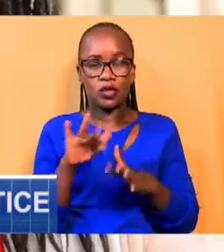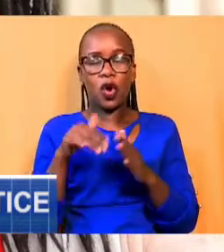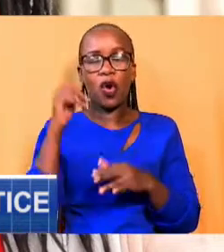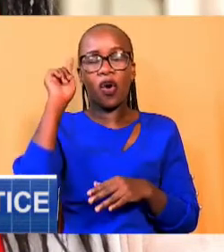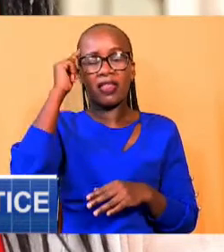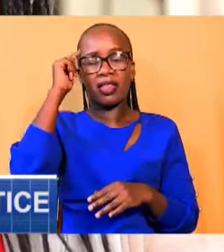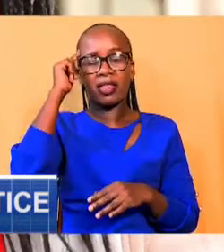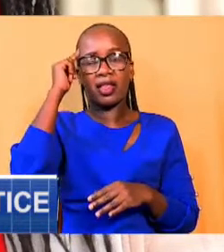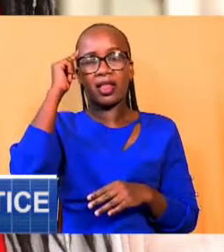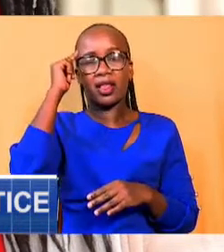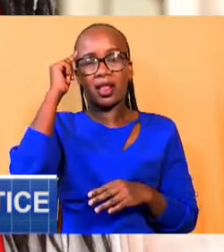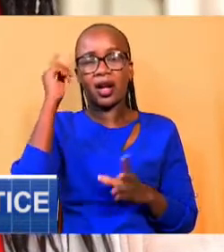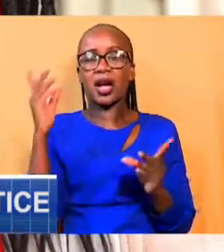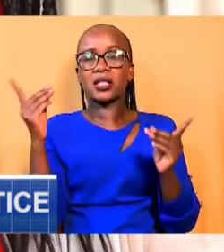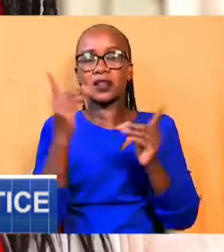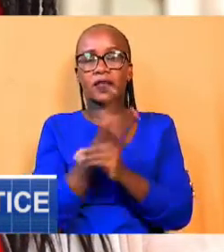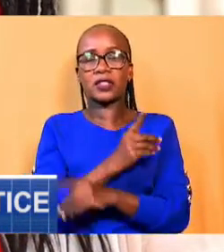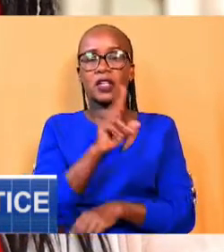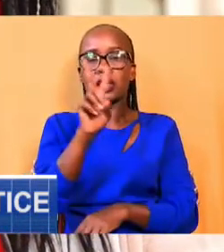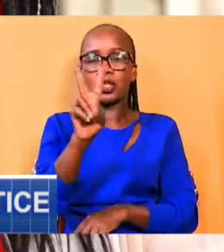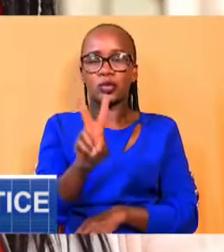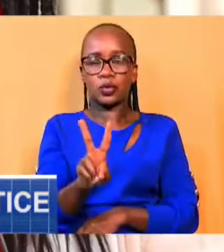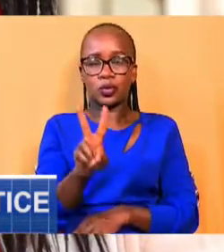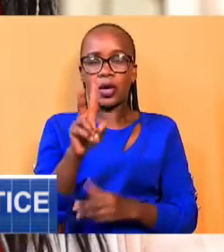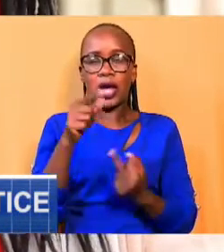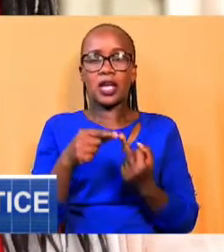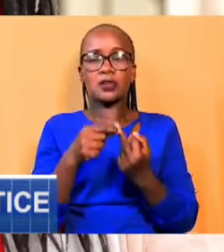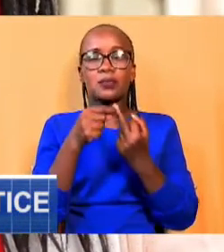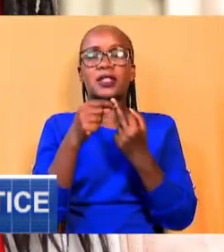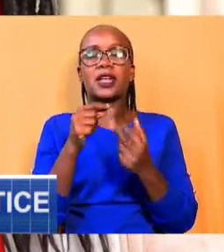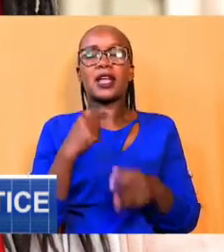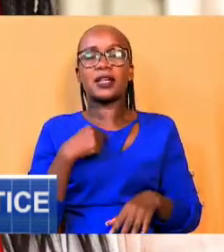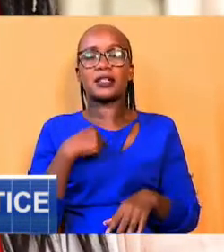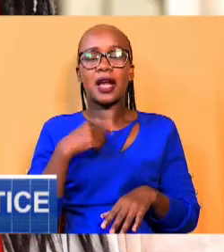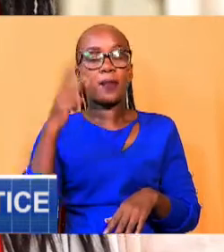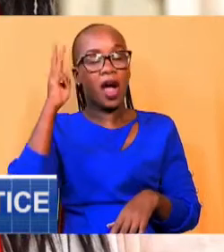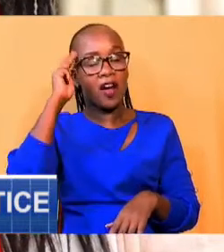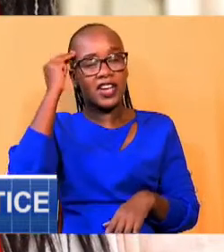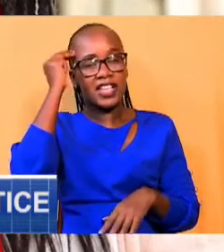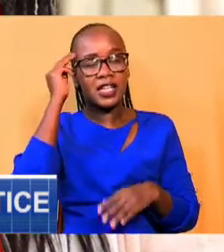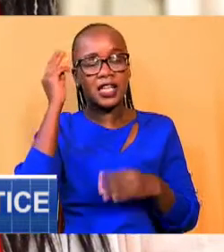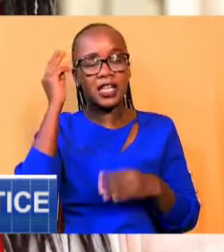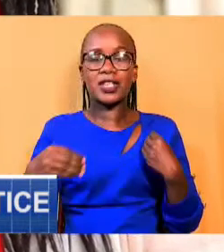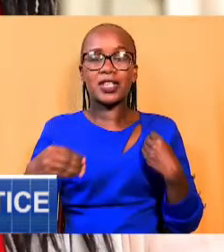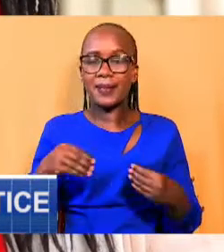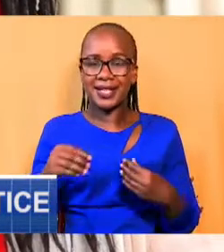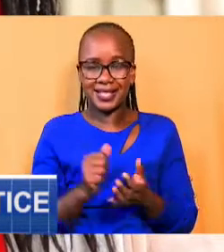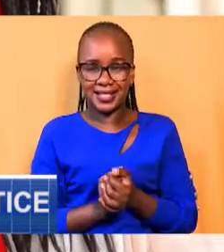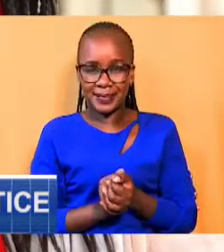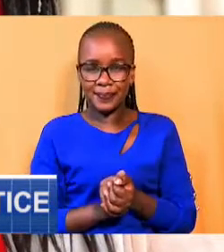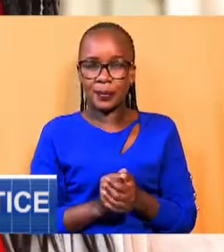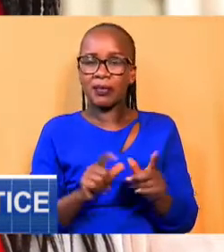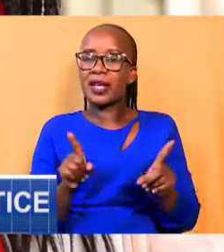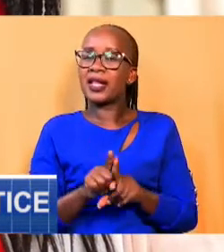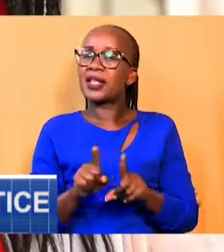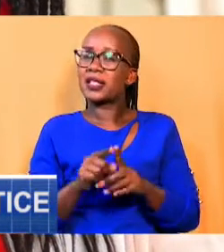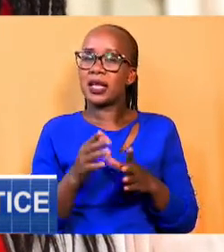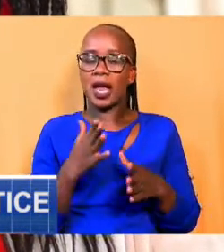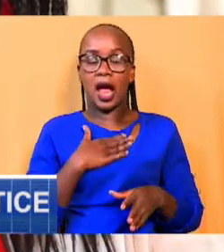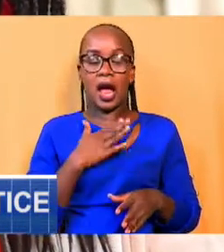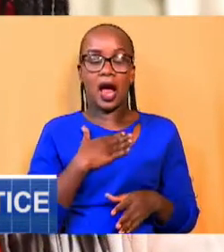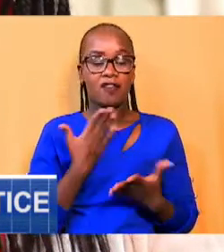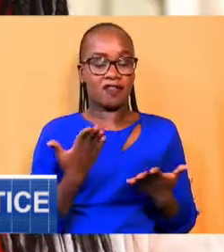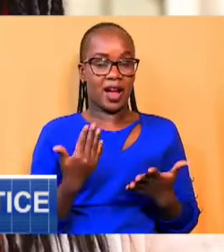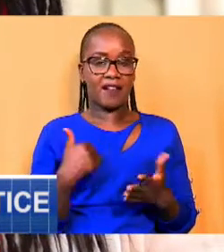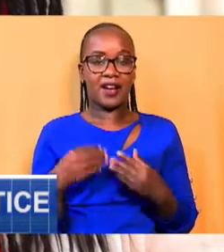started thinking about differentiating the two, especially when it comes to people with mental disabilities. Despite the fact that